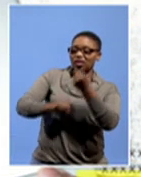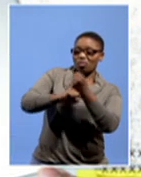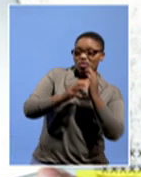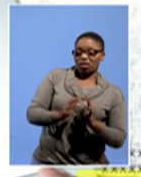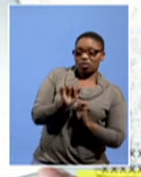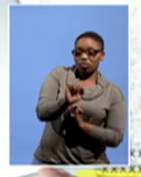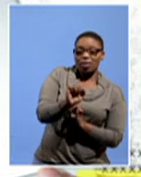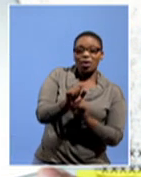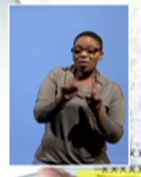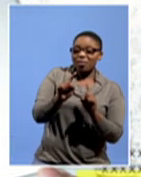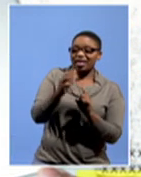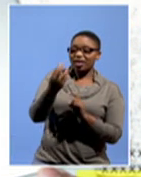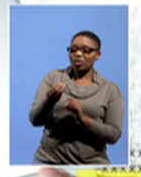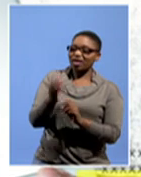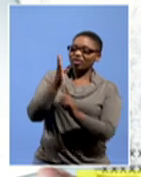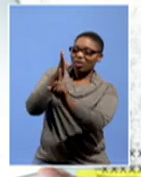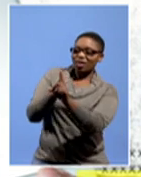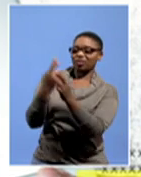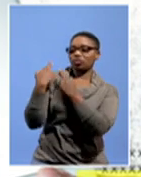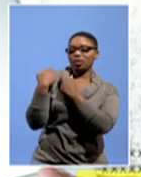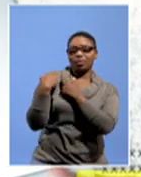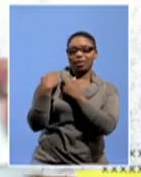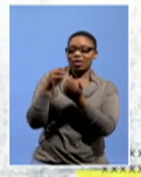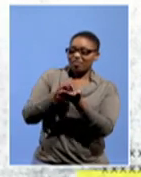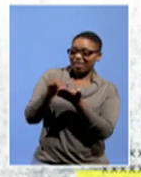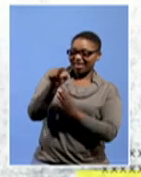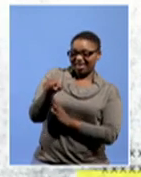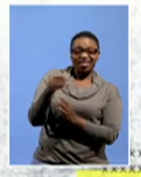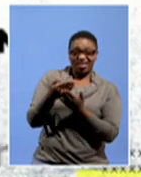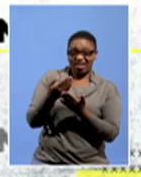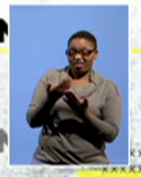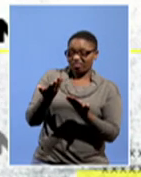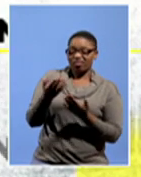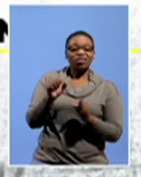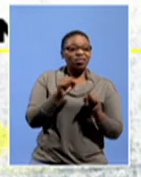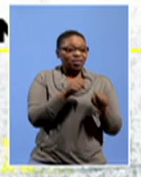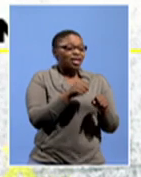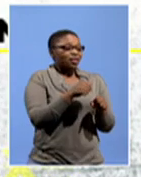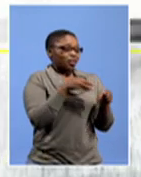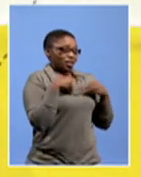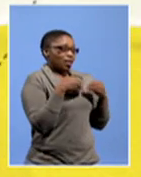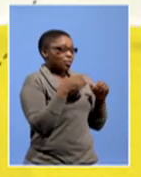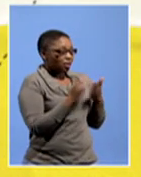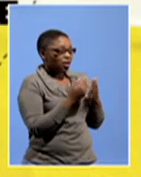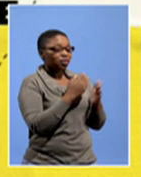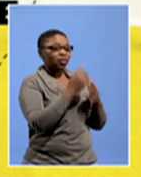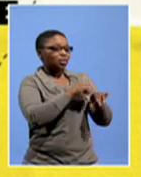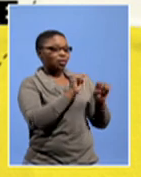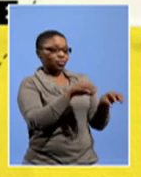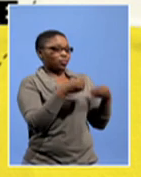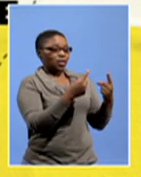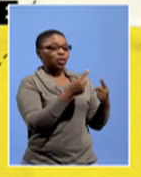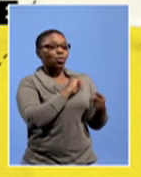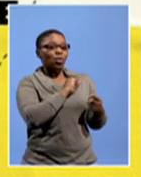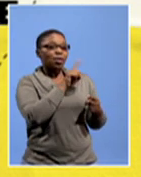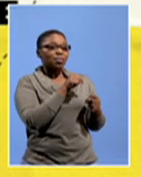They have no direct responsibility of that messaging. Is that good enough? Well, it isn't, but then we need them to take a very clear position